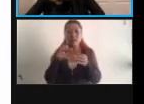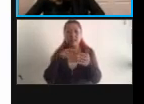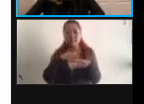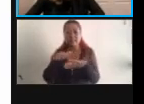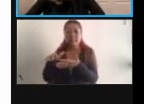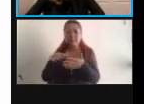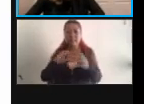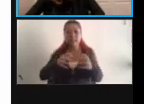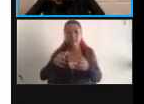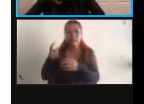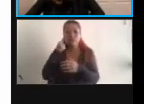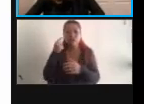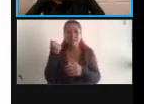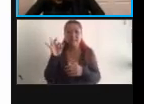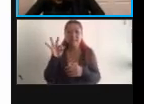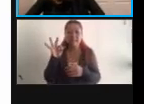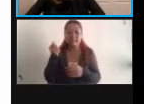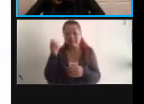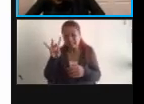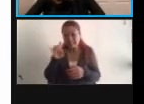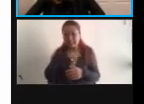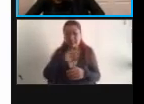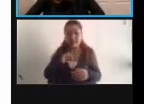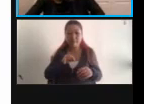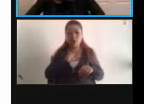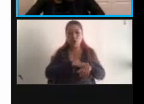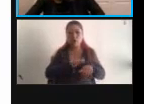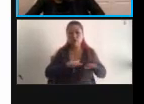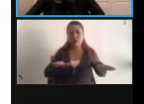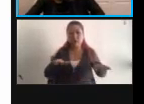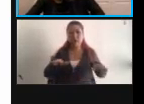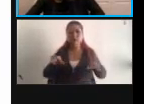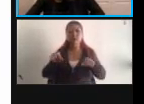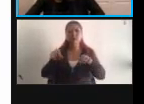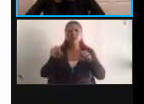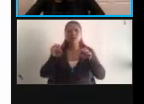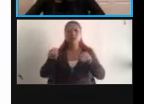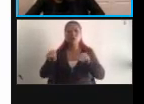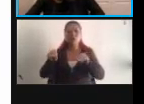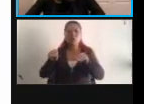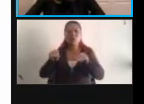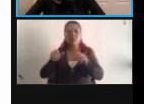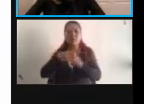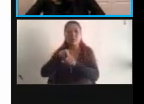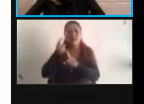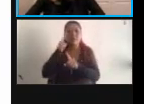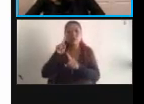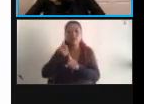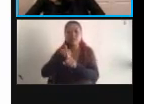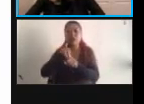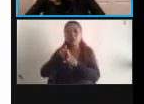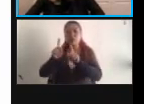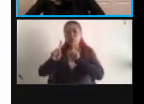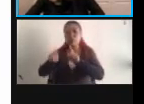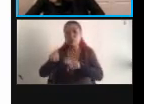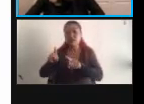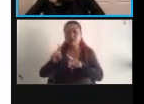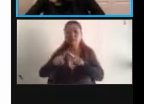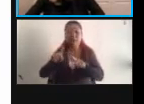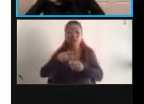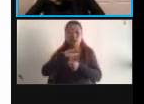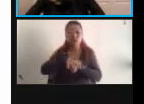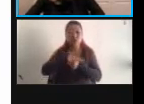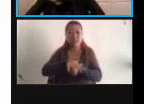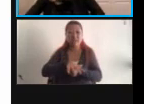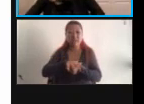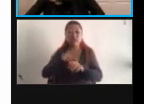staff on the ground. Results showed no differences in self-report performance, but increases in stress, frustration, reduced